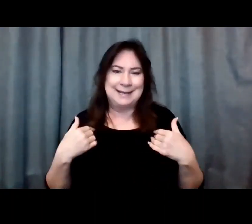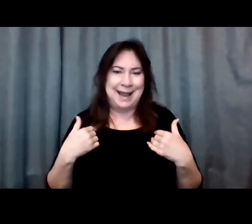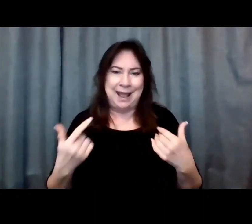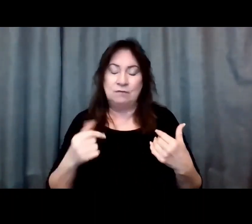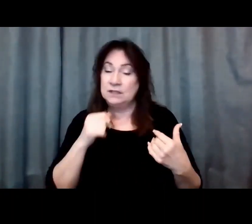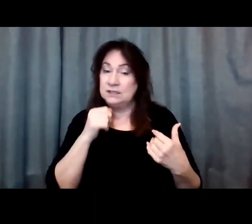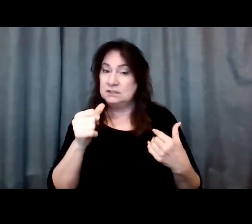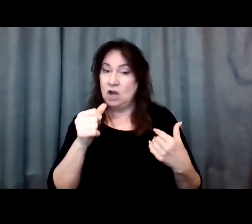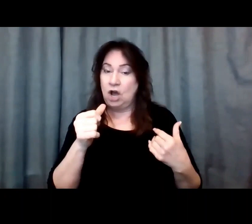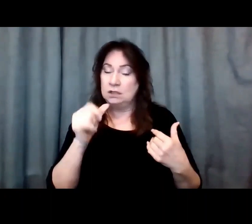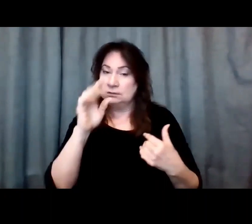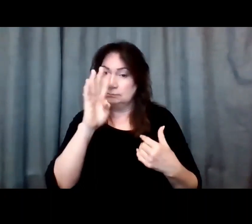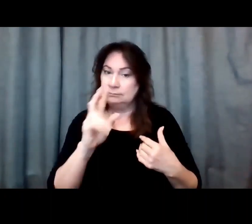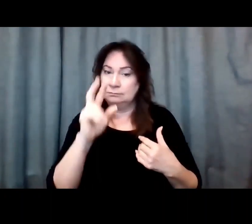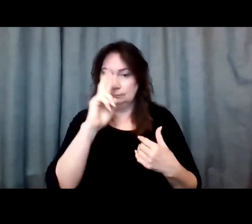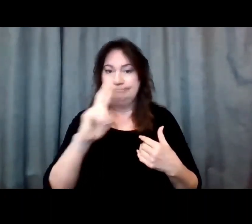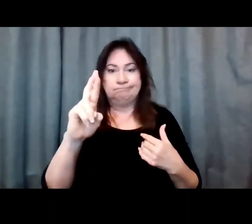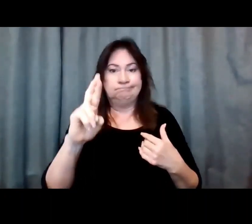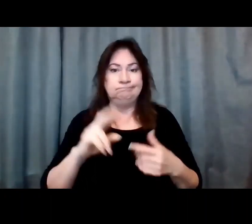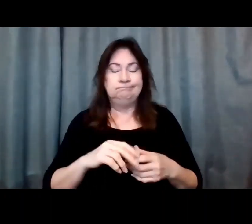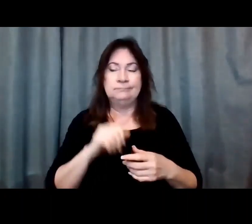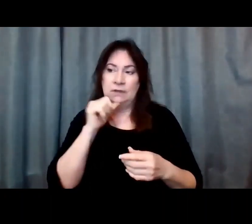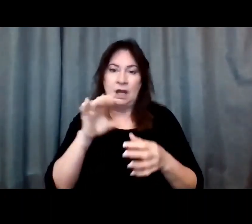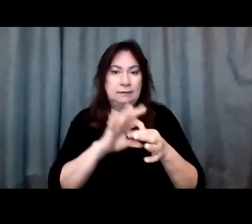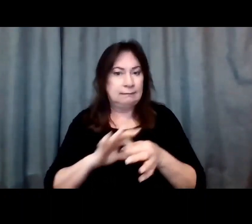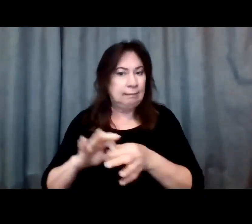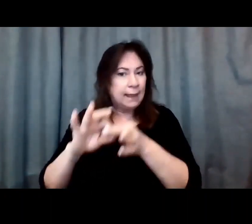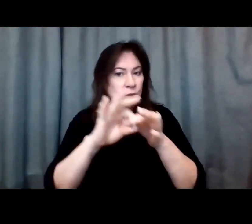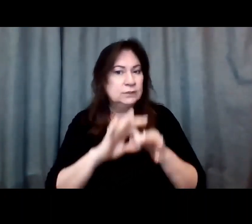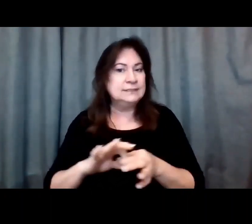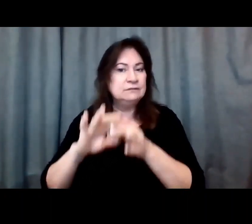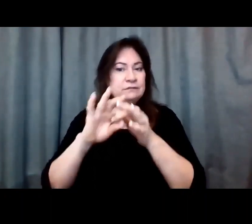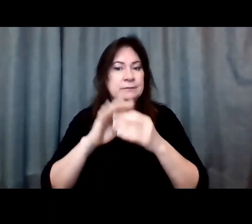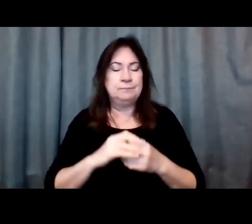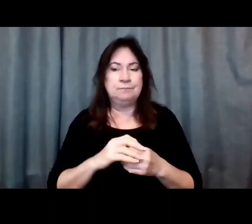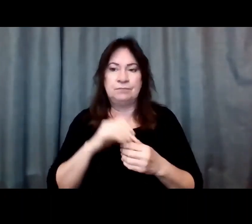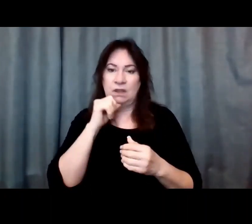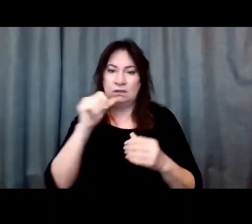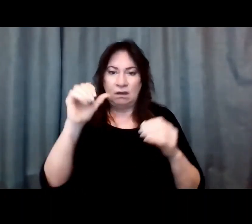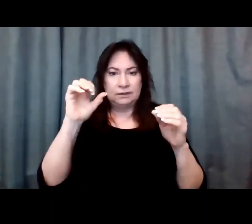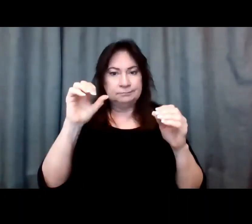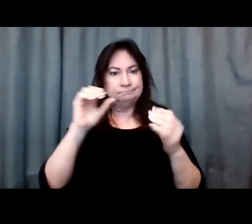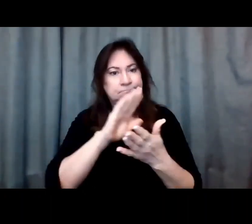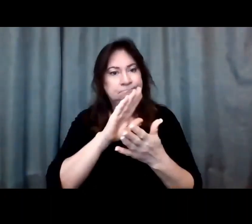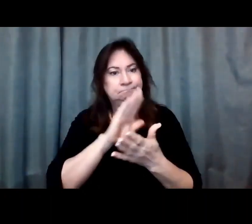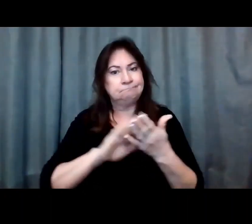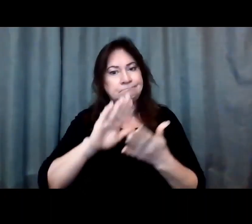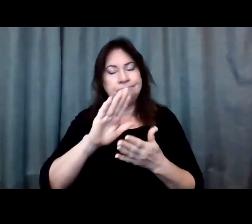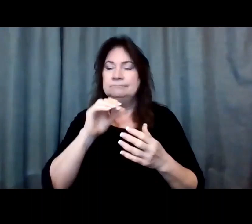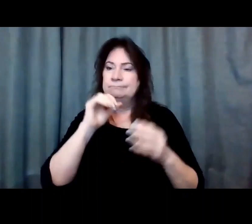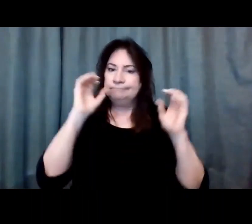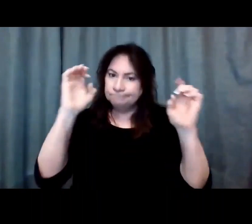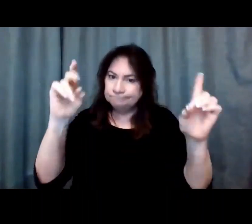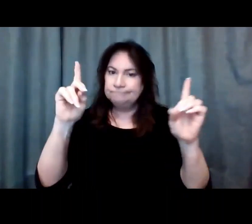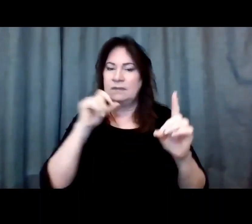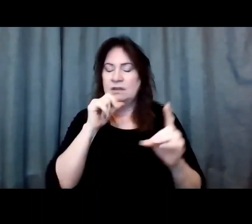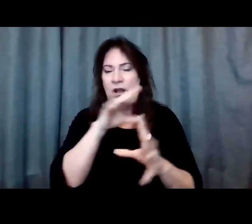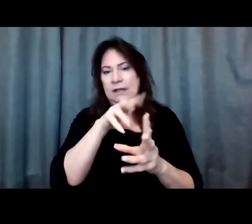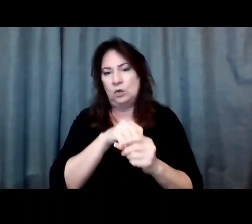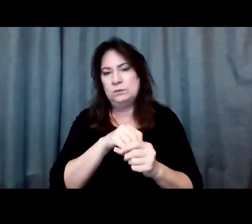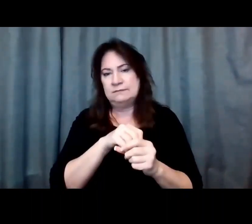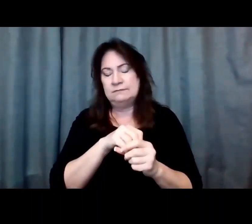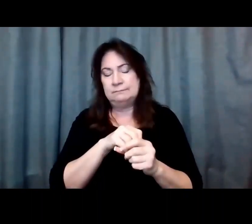collegial, it's not collaborative, and it is not, you know, inclusive in a way that a meeting has to